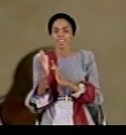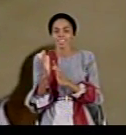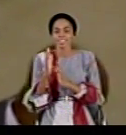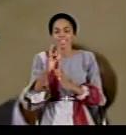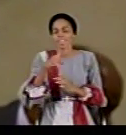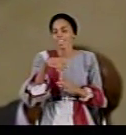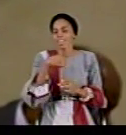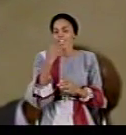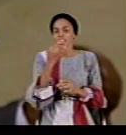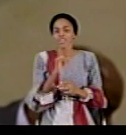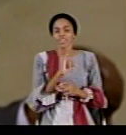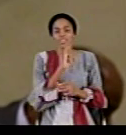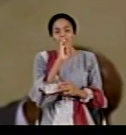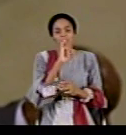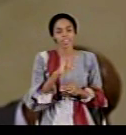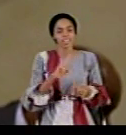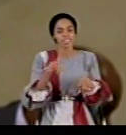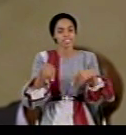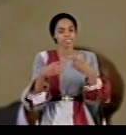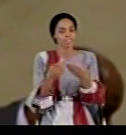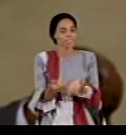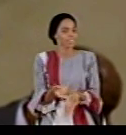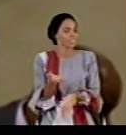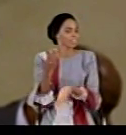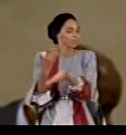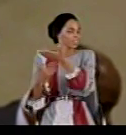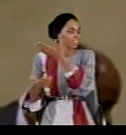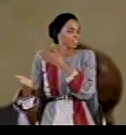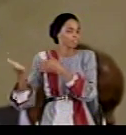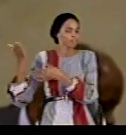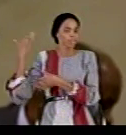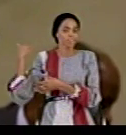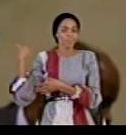Jesus, who is gone